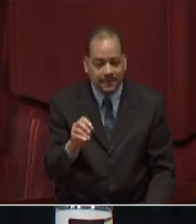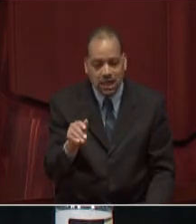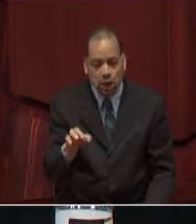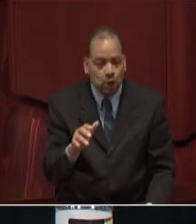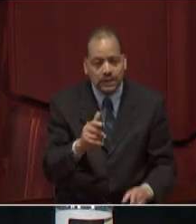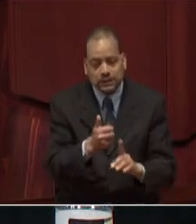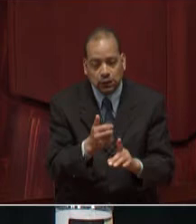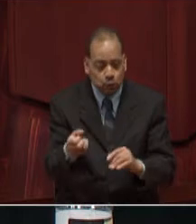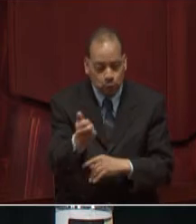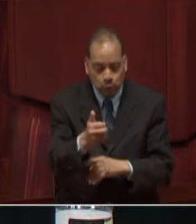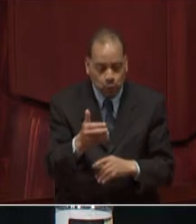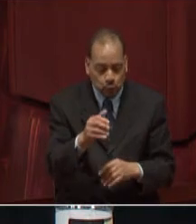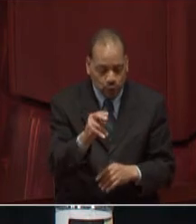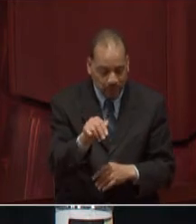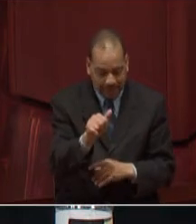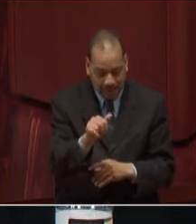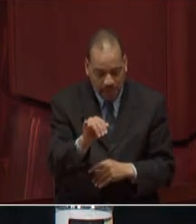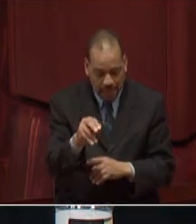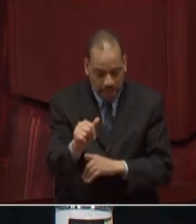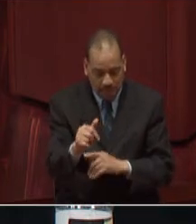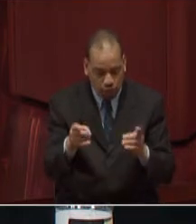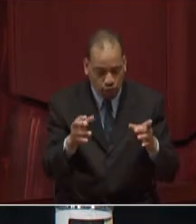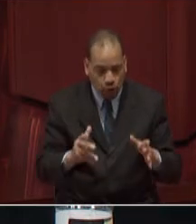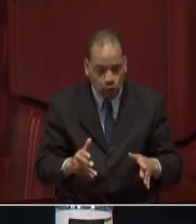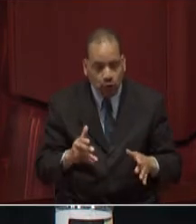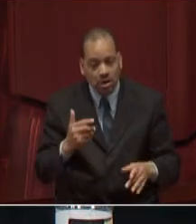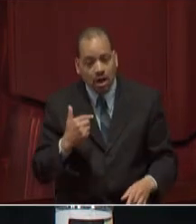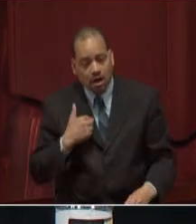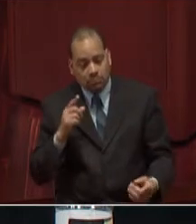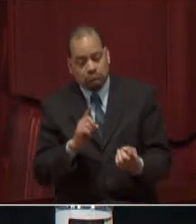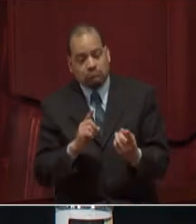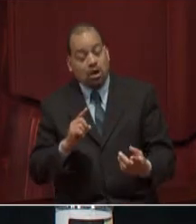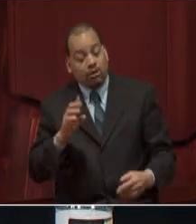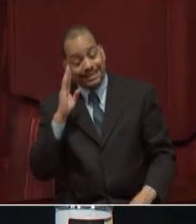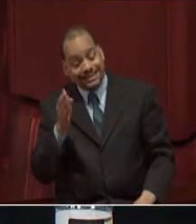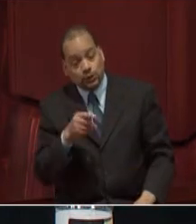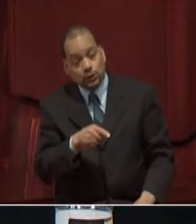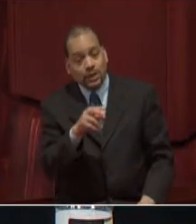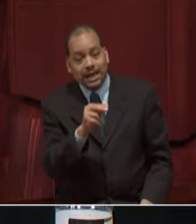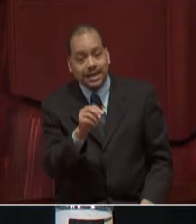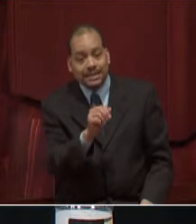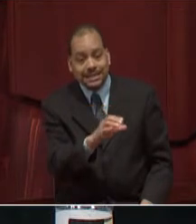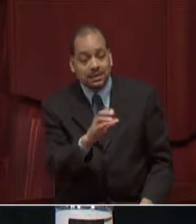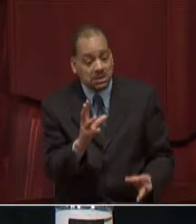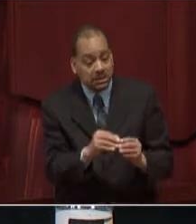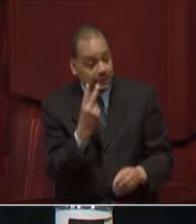said, Frank, I'll see you at the, he'd been in the campaign, I said, I'll see you at the NSC meeting. He said, what NSC